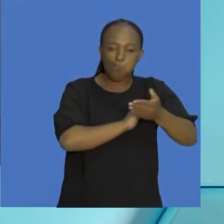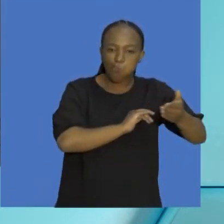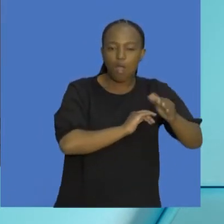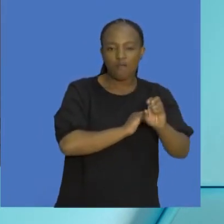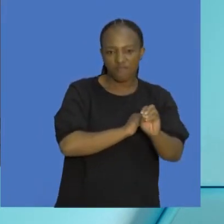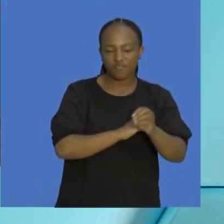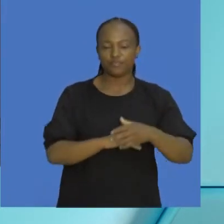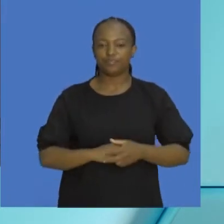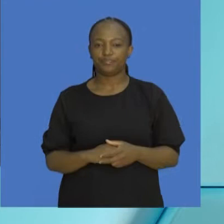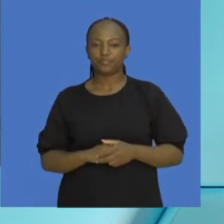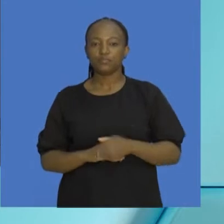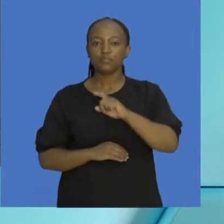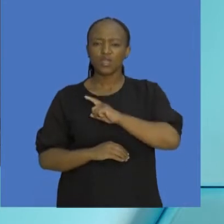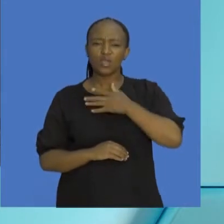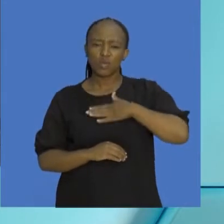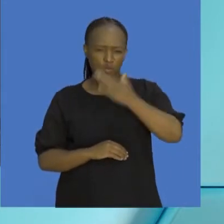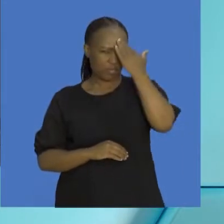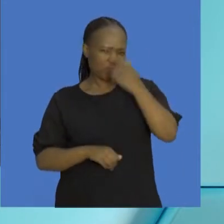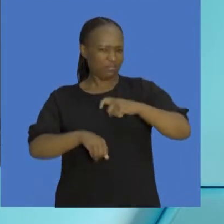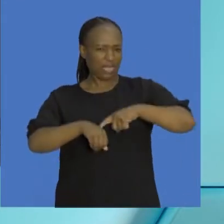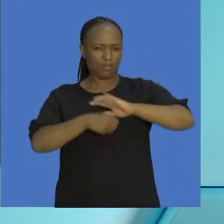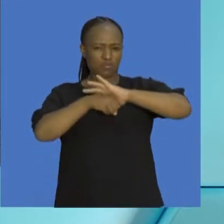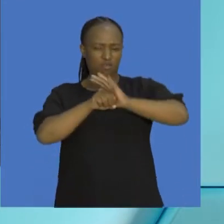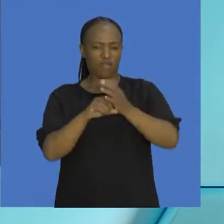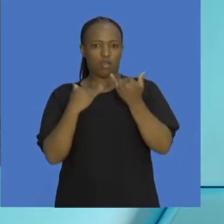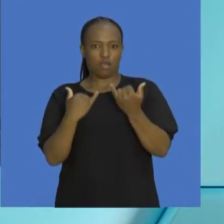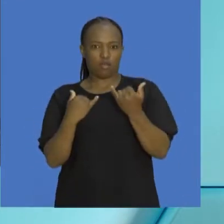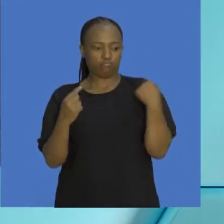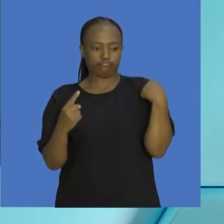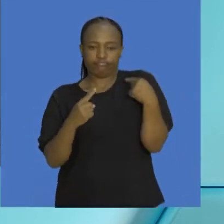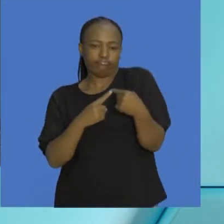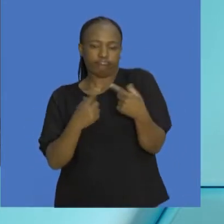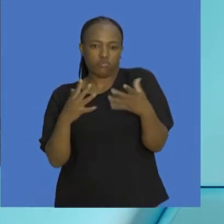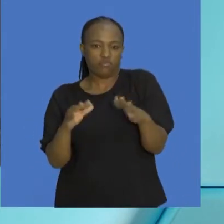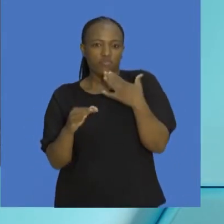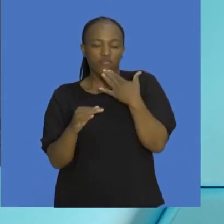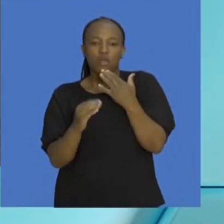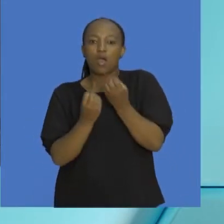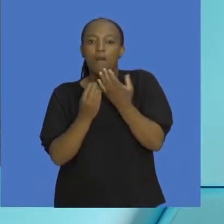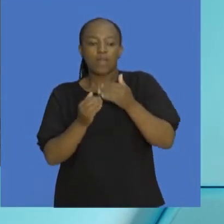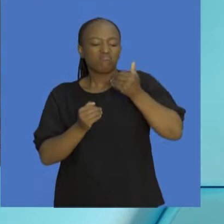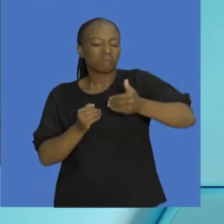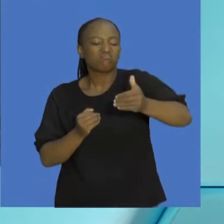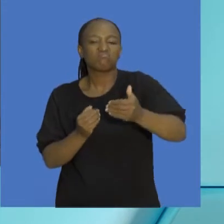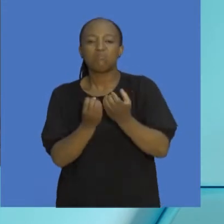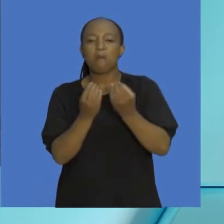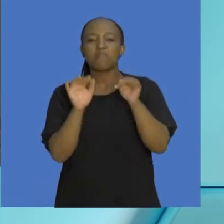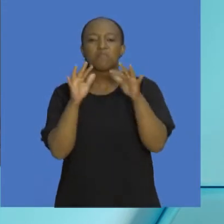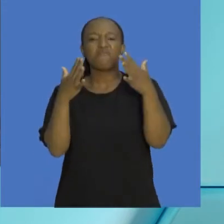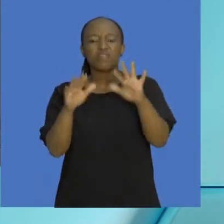think during the pandemic, how many people, go and find the mode, how many people got affected